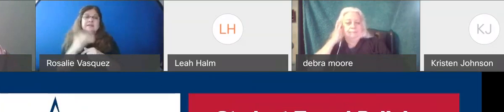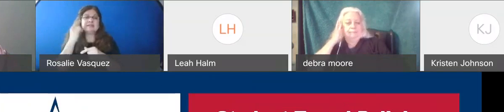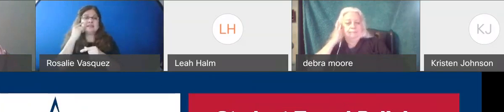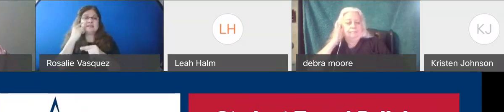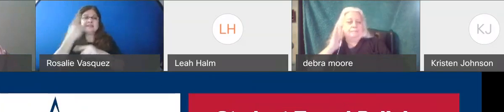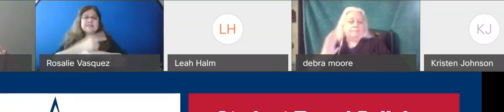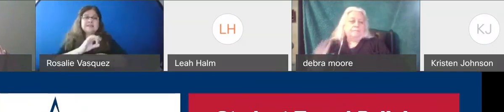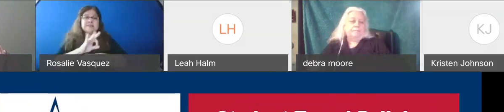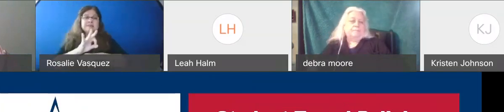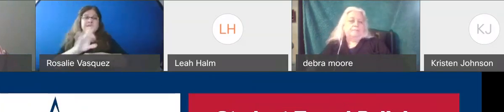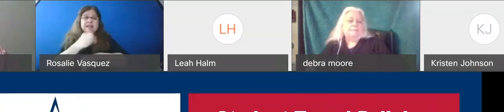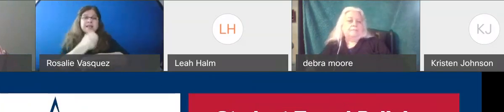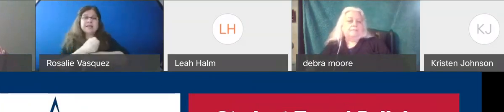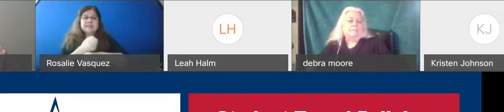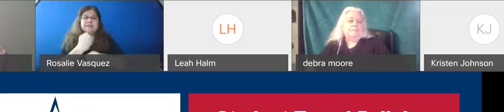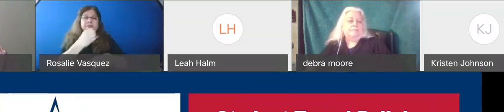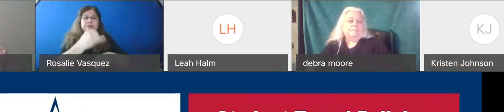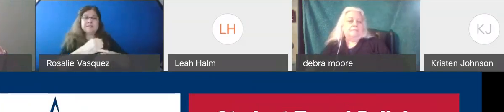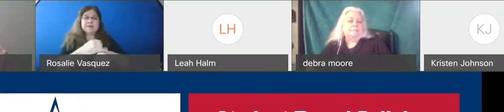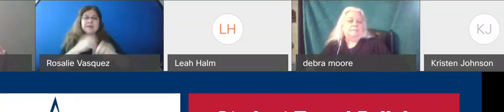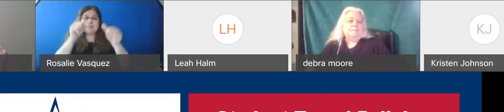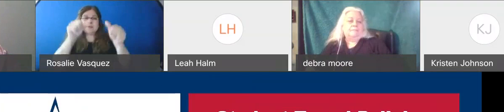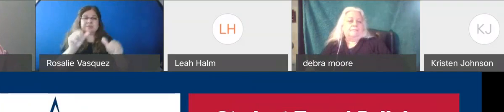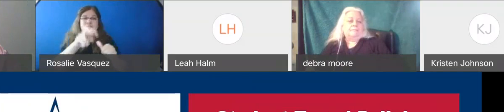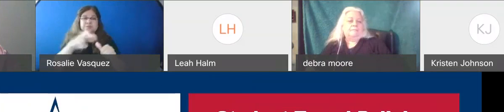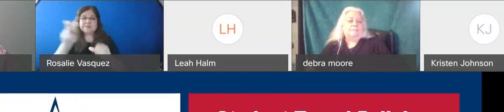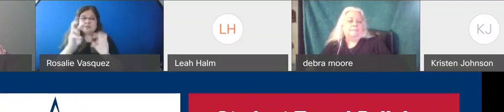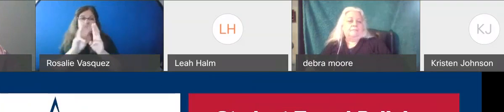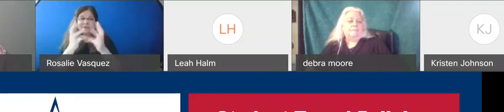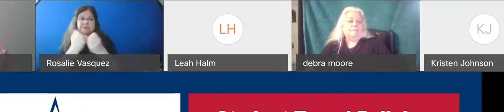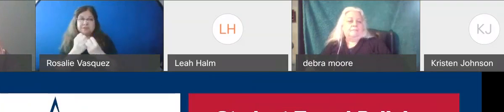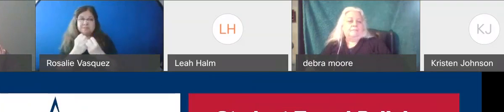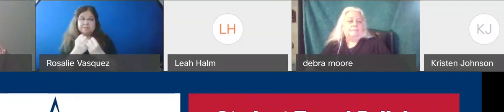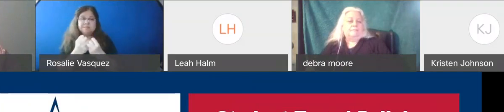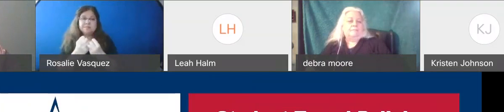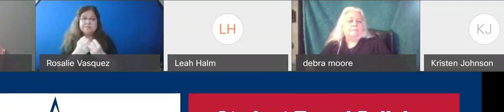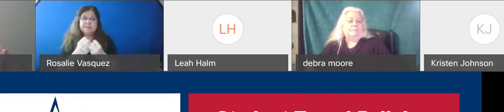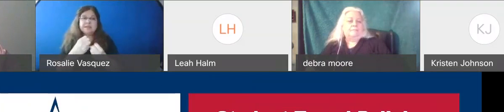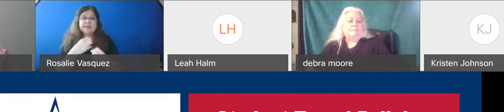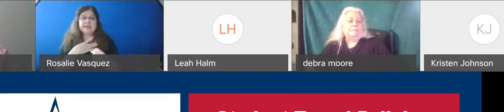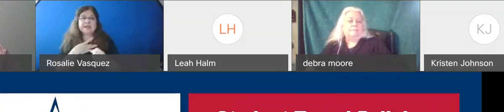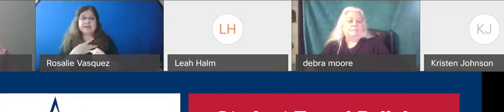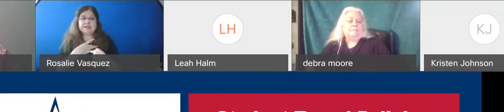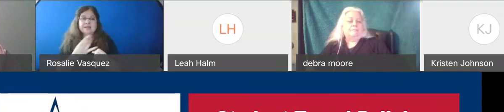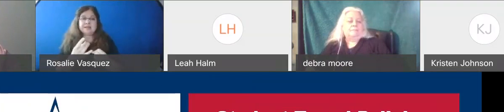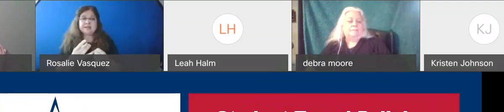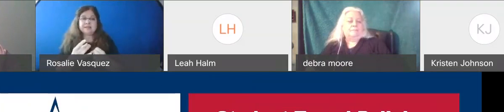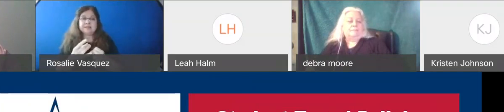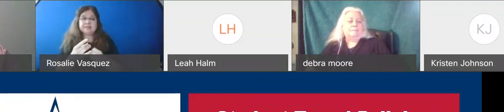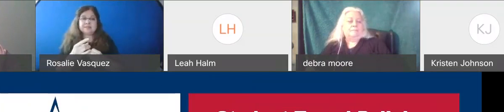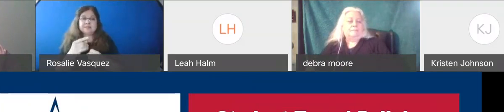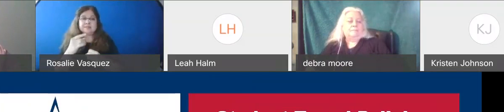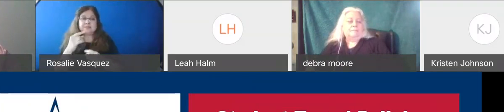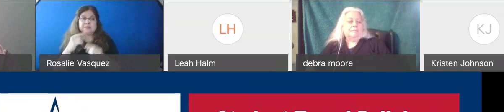I hosted a travel workshop. So I was actually coming back when we got the